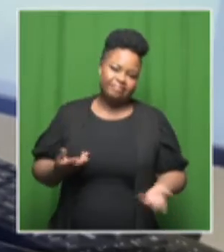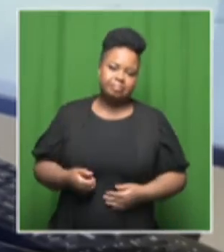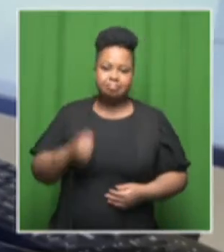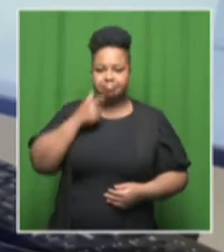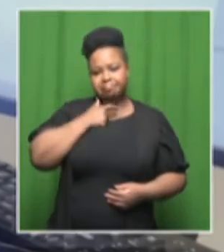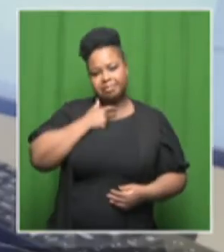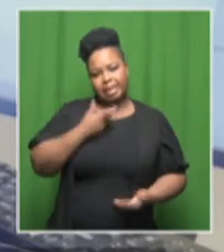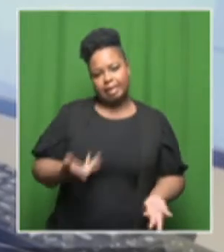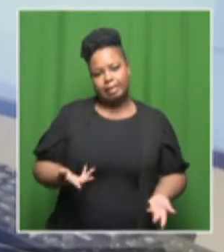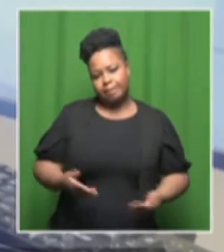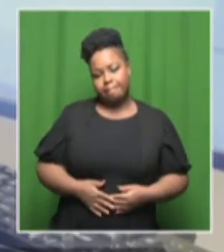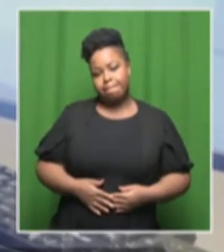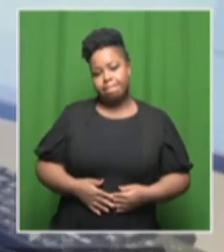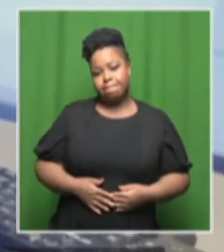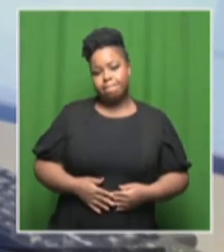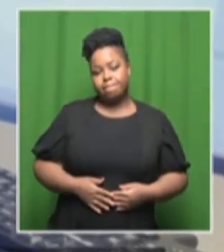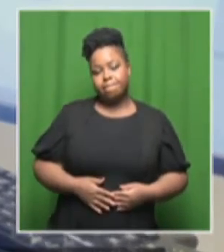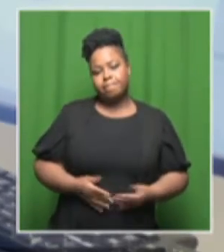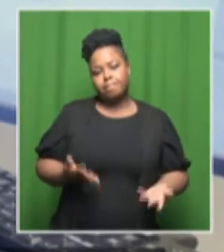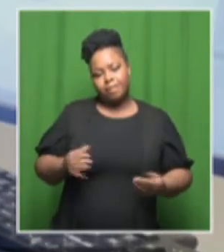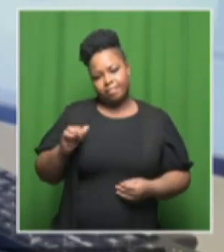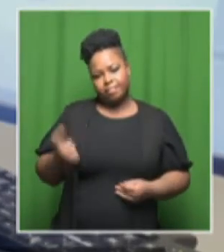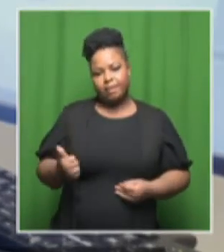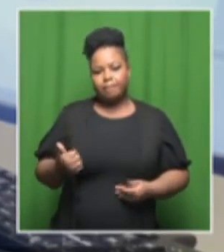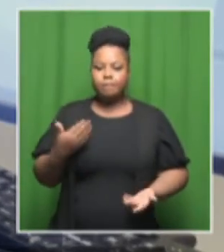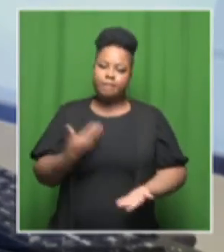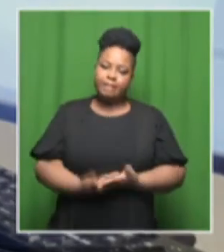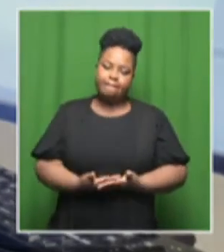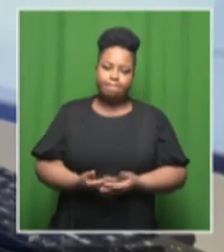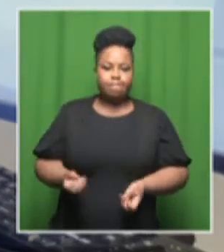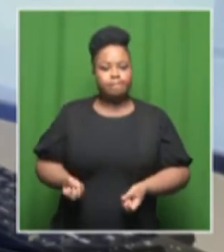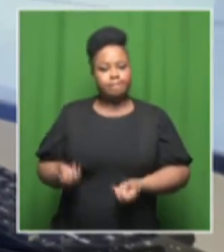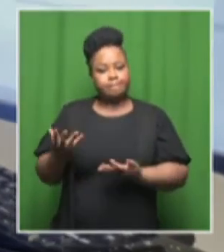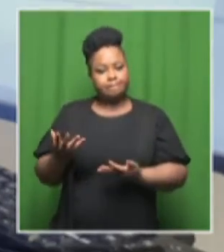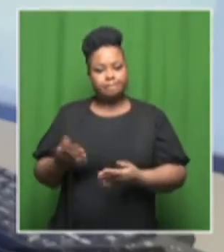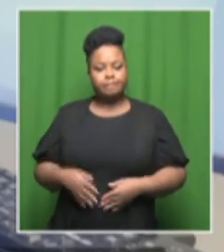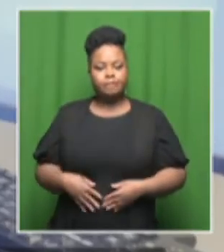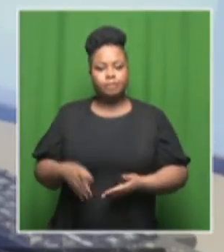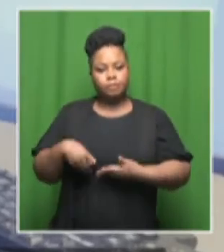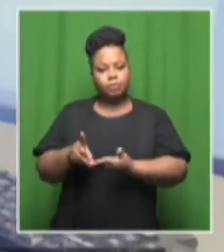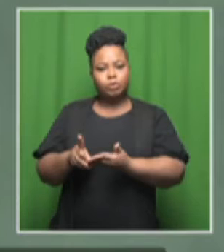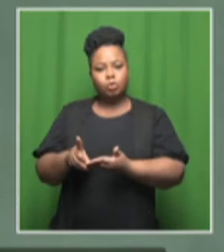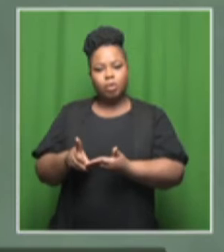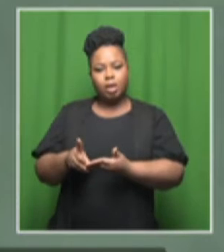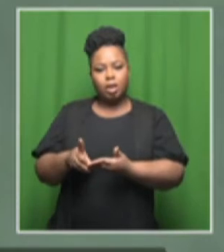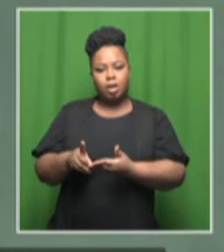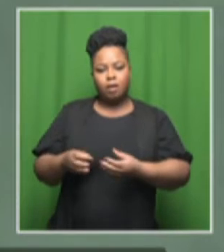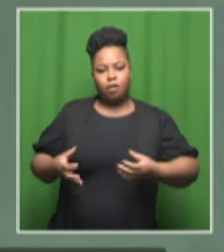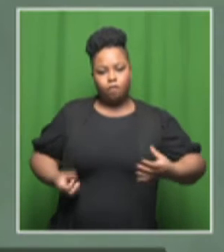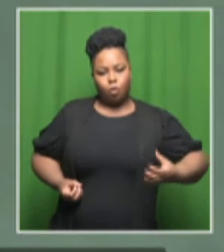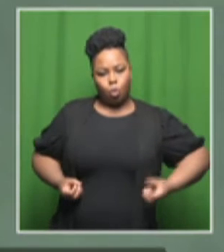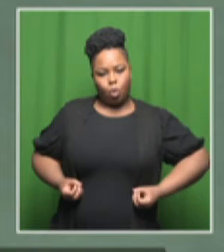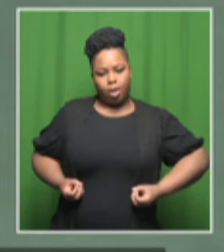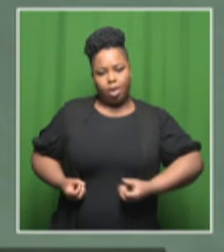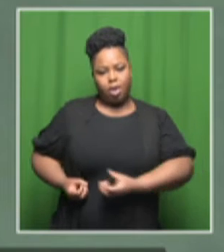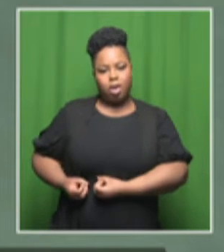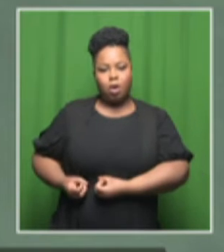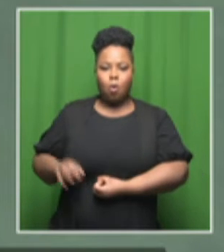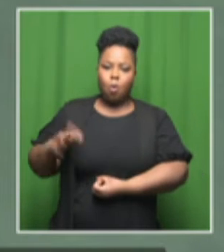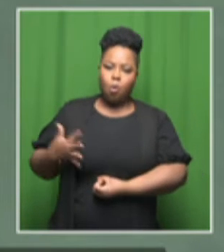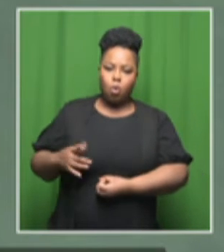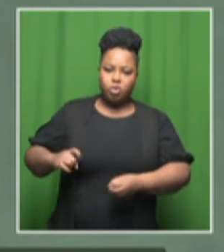sad. In those cases, we can offer them sometimes donor egg, donor sperm, depending where,